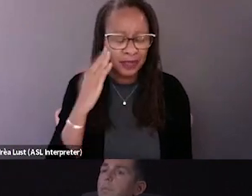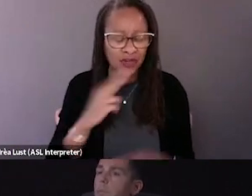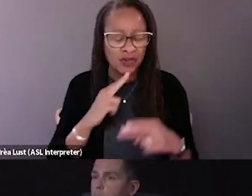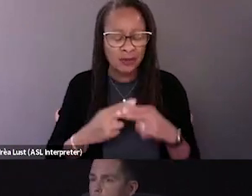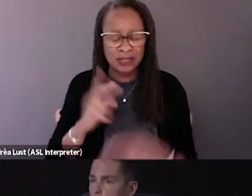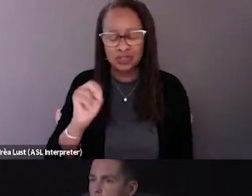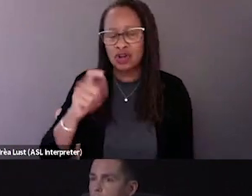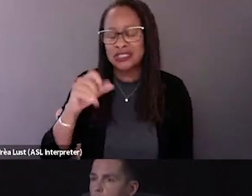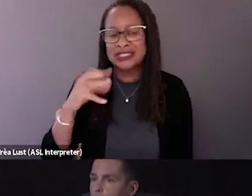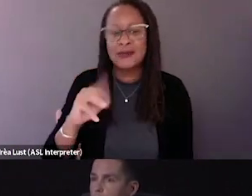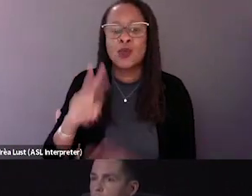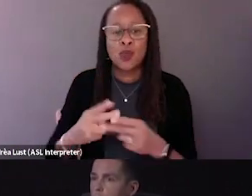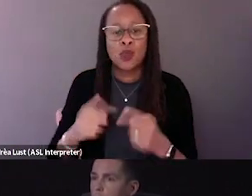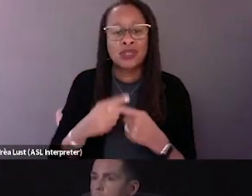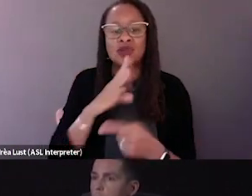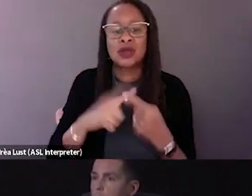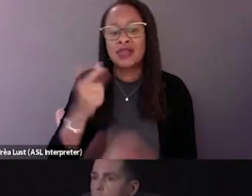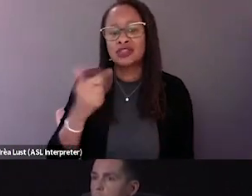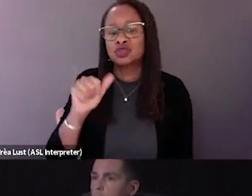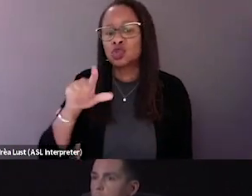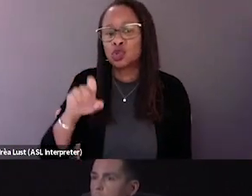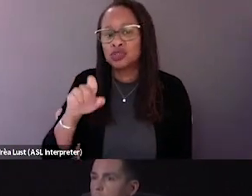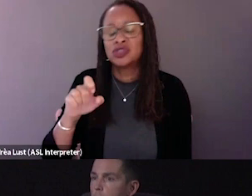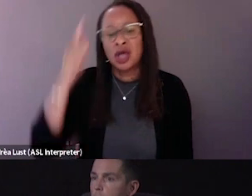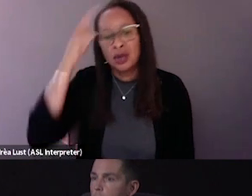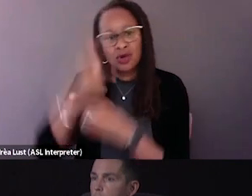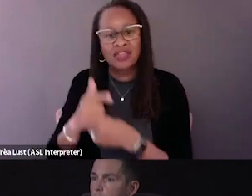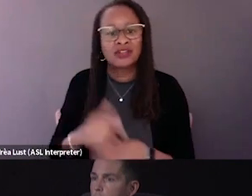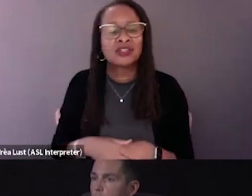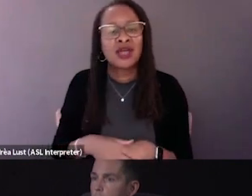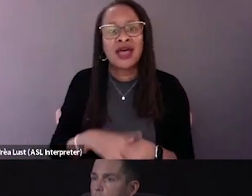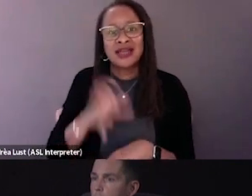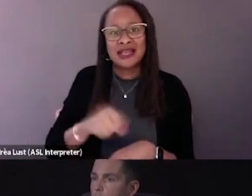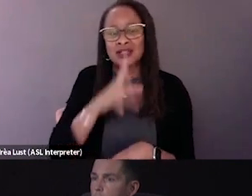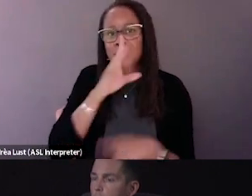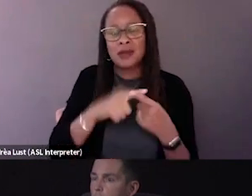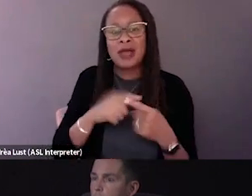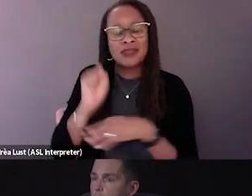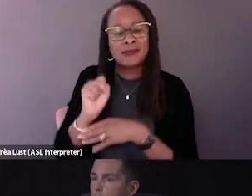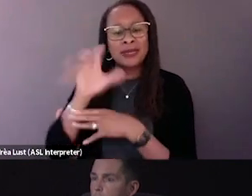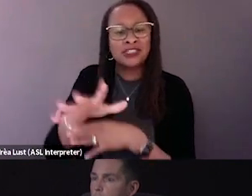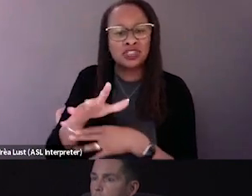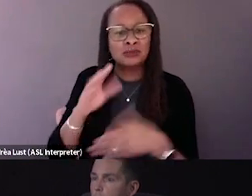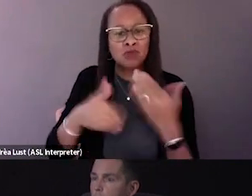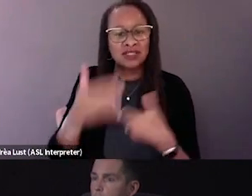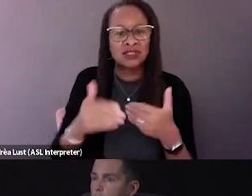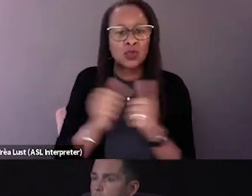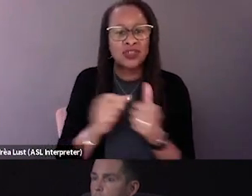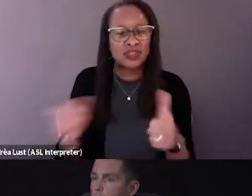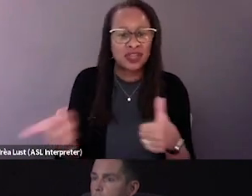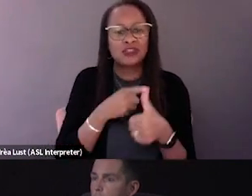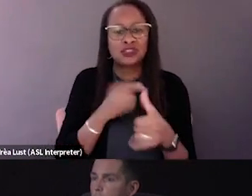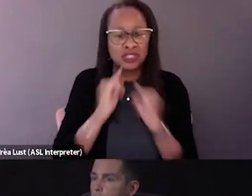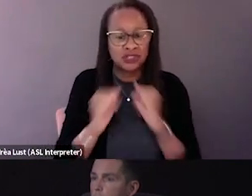to the brothers. Can you talk a little bit about the pitching process to the principal interviews? I think they all just came across bizarrely